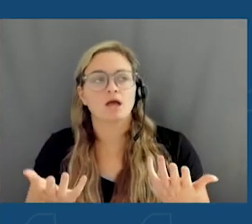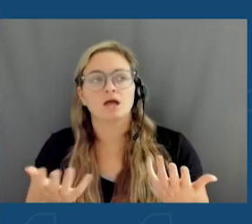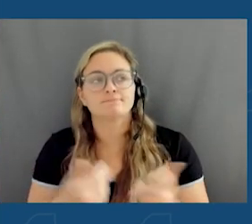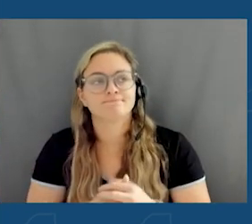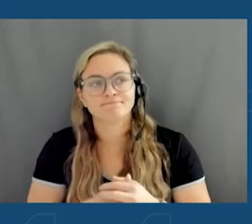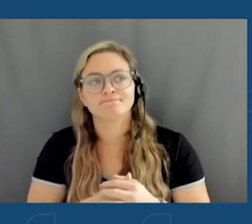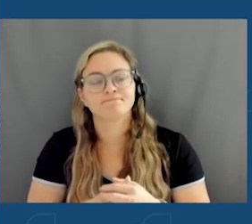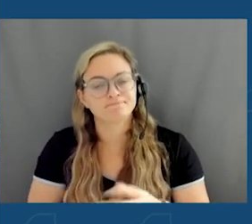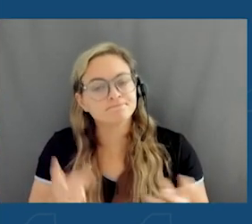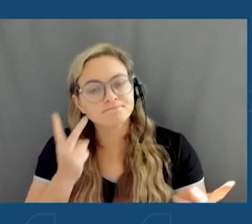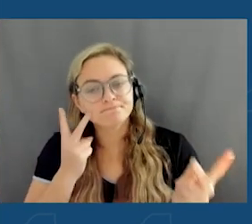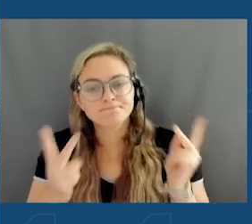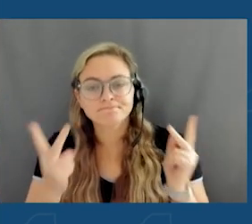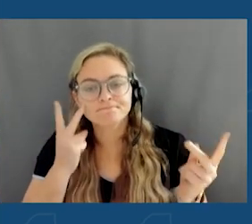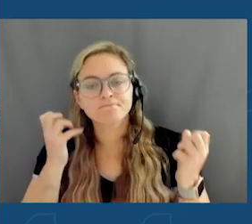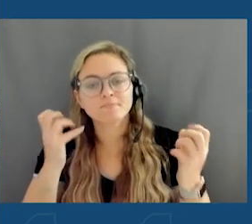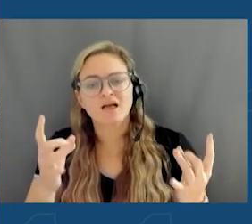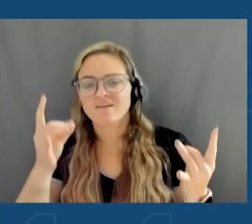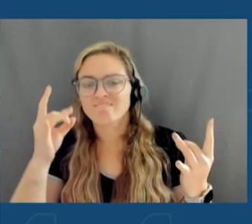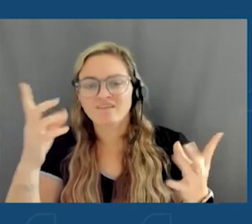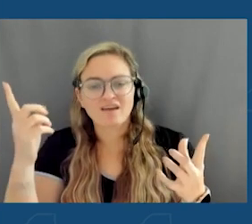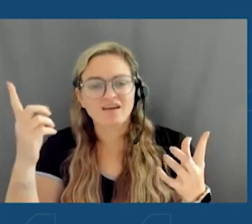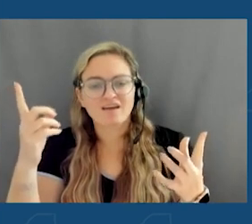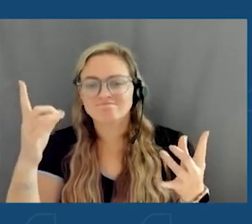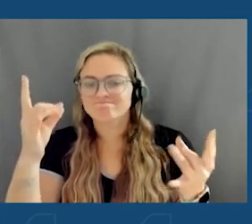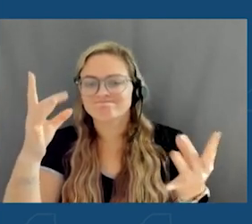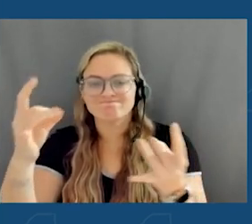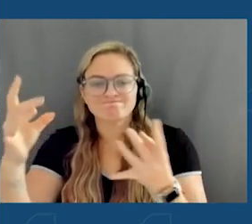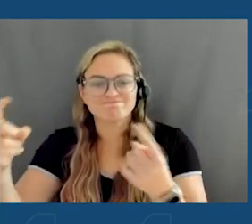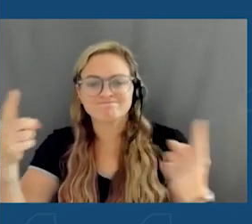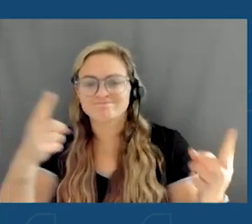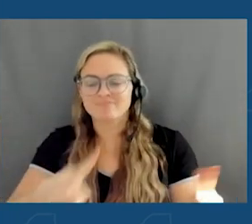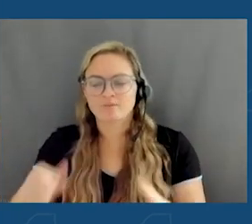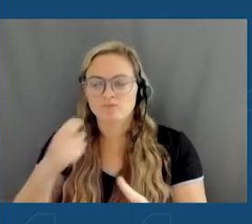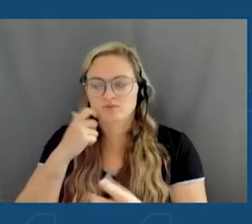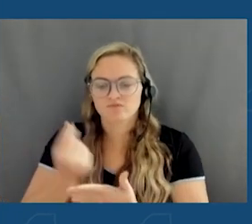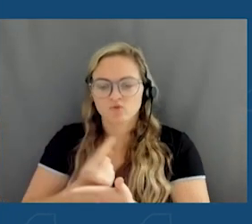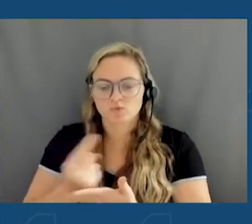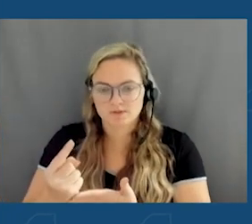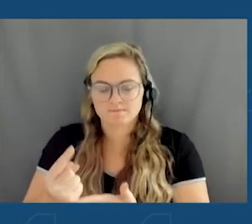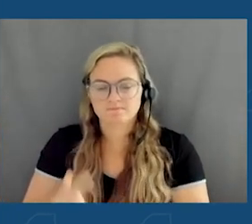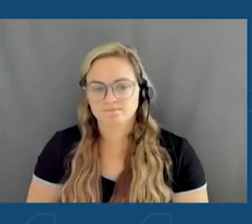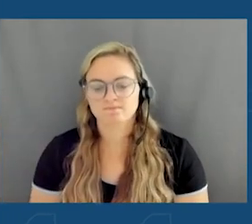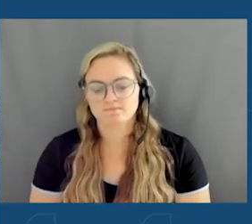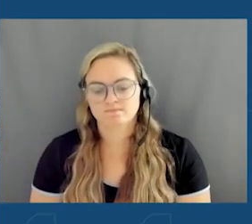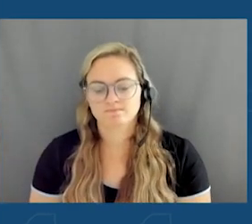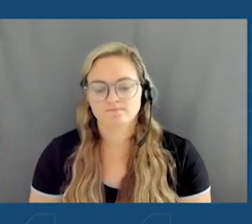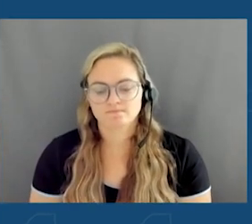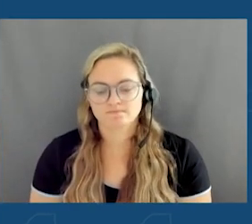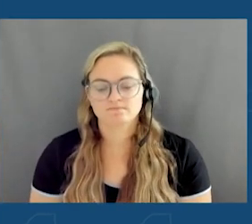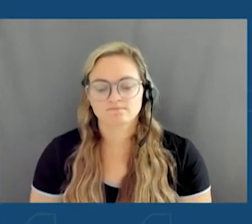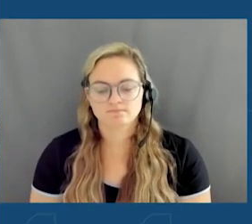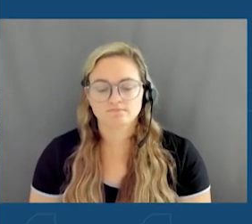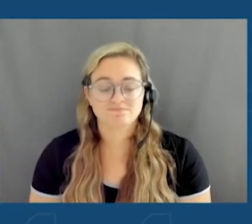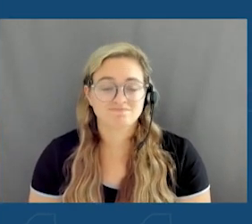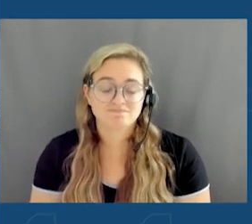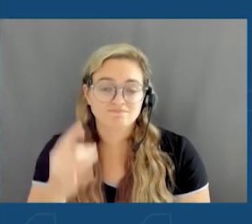We've seen a lot of hate and violence over the last number of weeks, and it's disturbing.